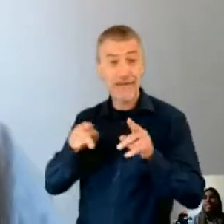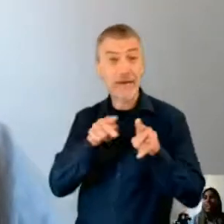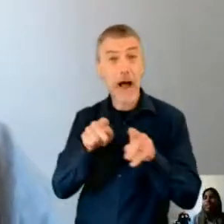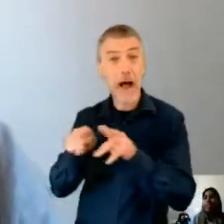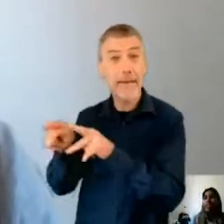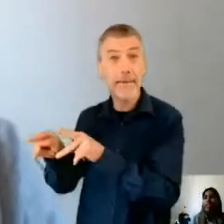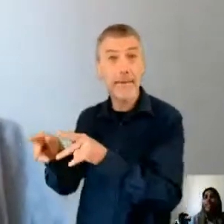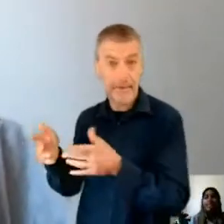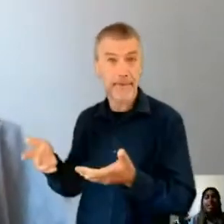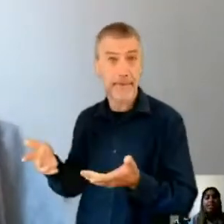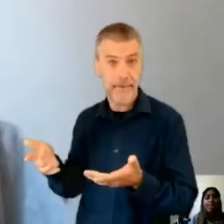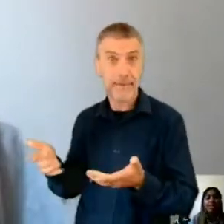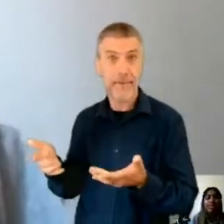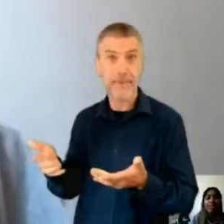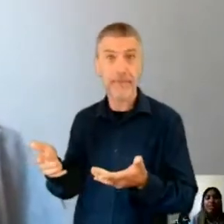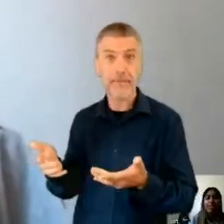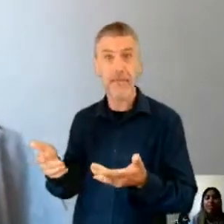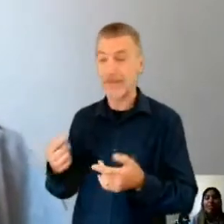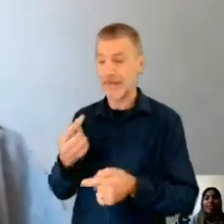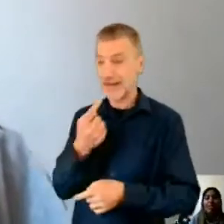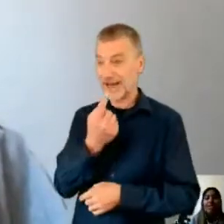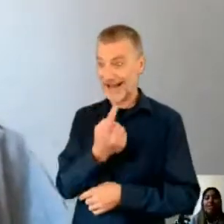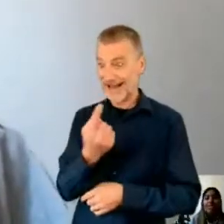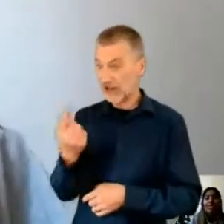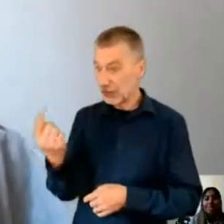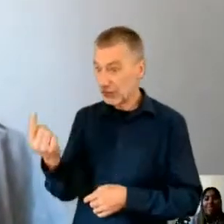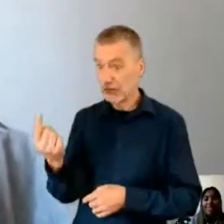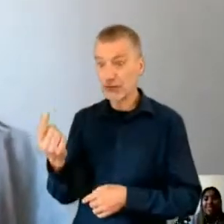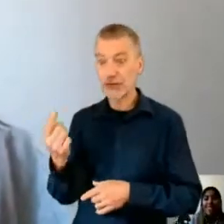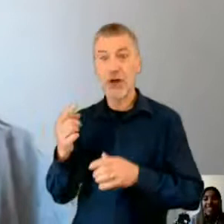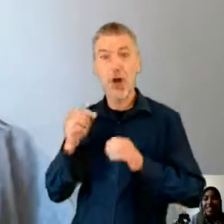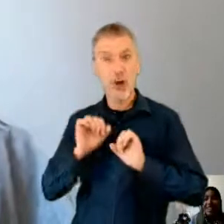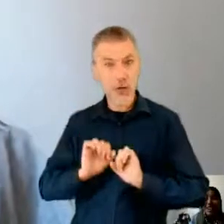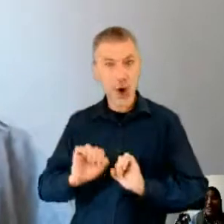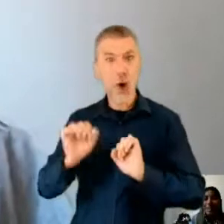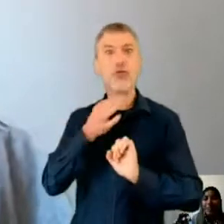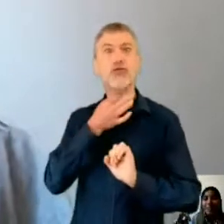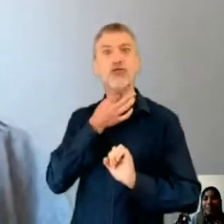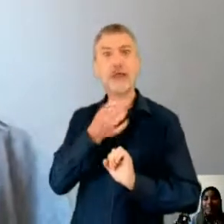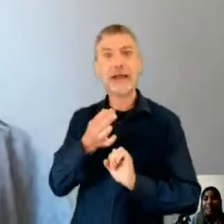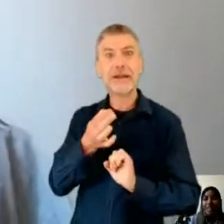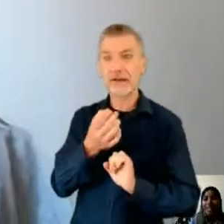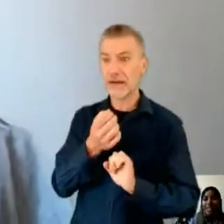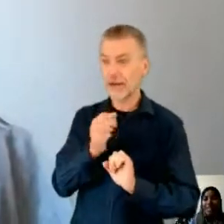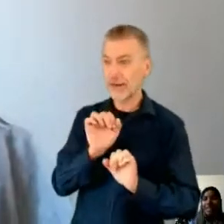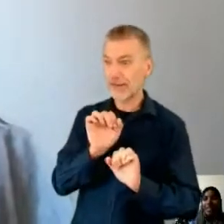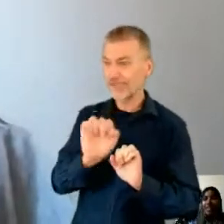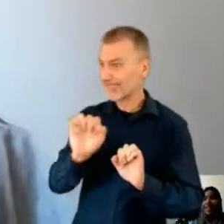there's a lot of, like, with each level, different type of level crossings, there are different risks. I